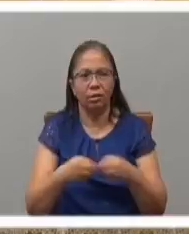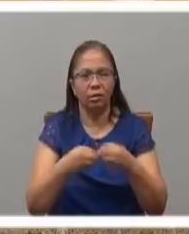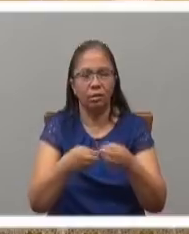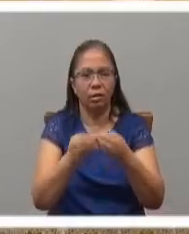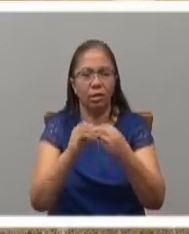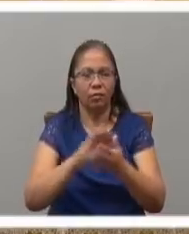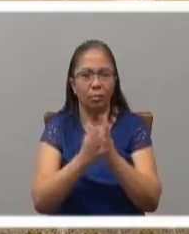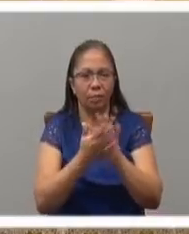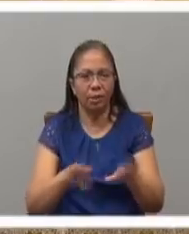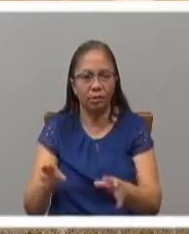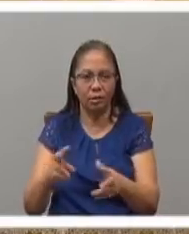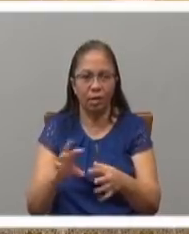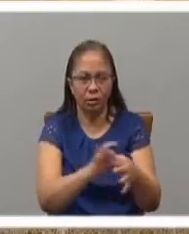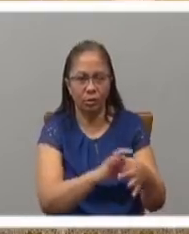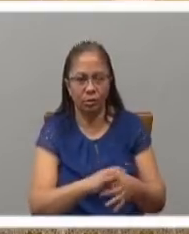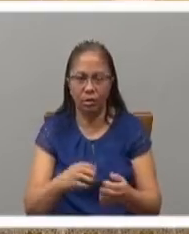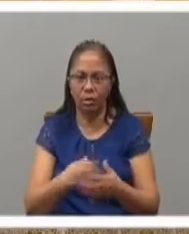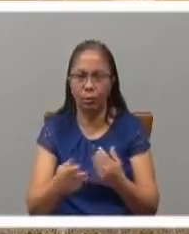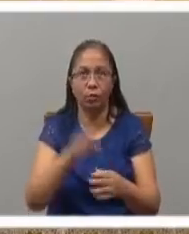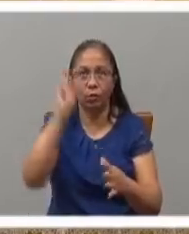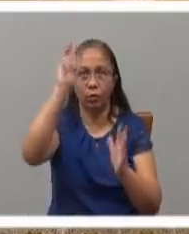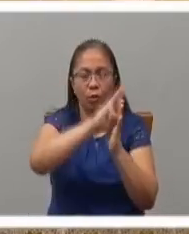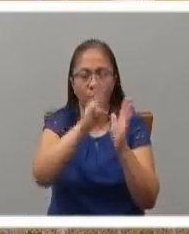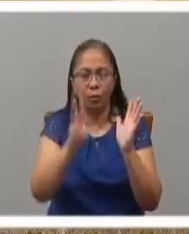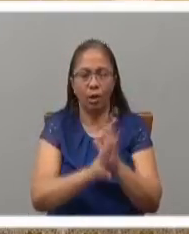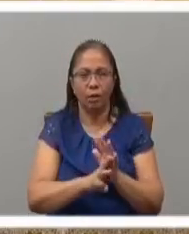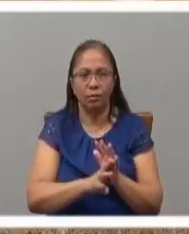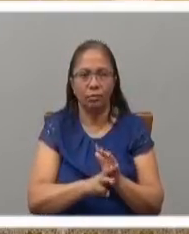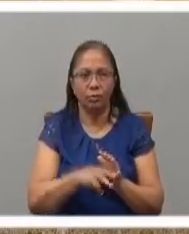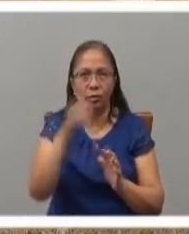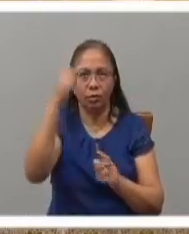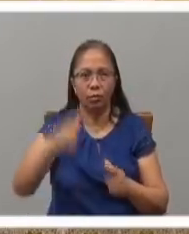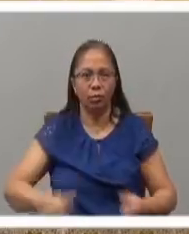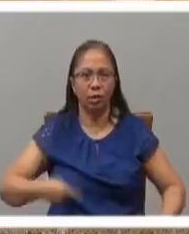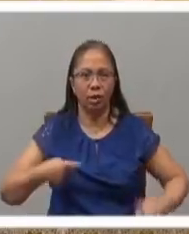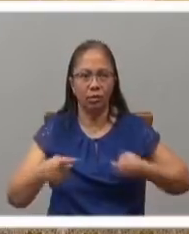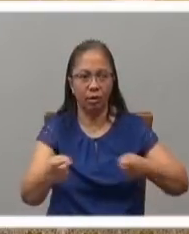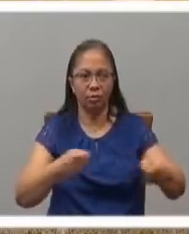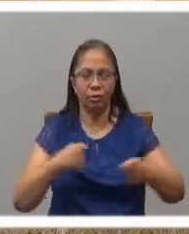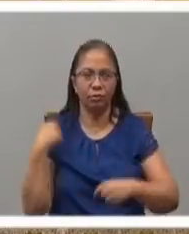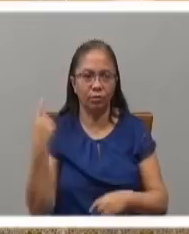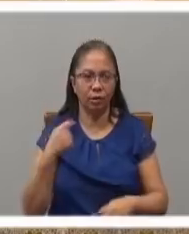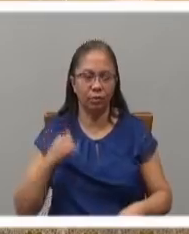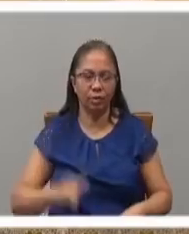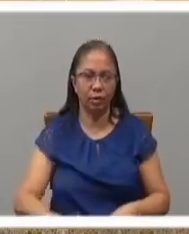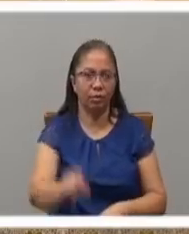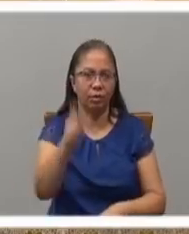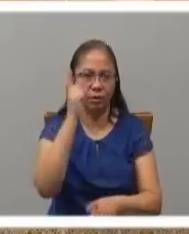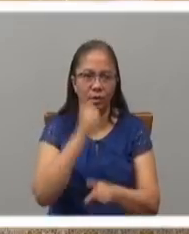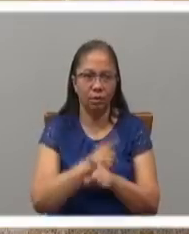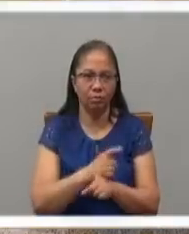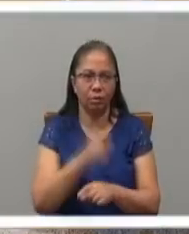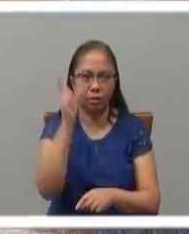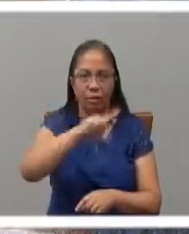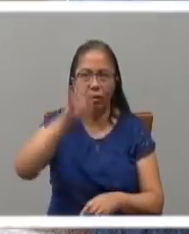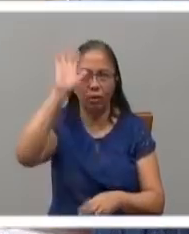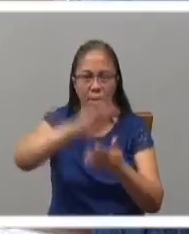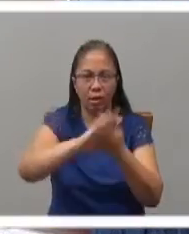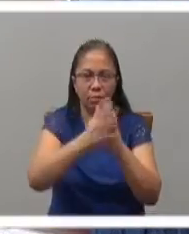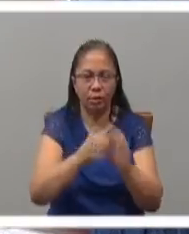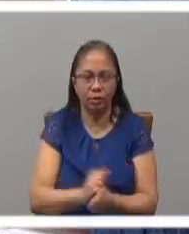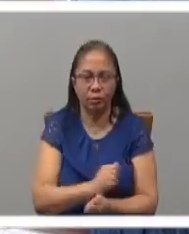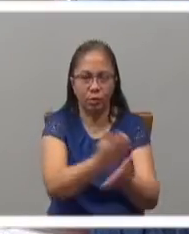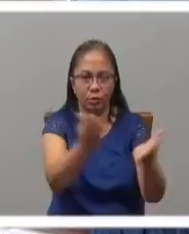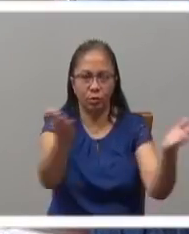grant her peace and unity in accordance with your will, who live and reign forever and ever. Amen. The peace of the Lord